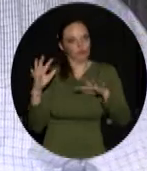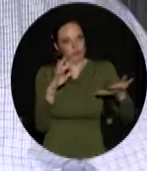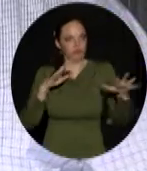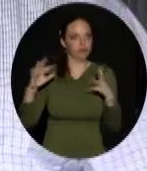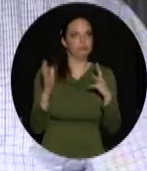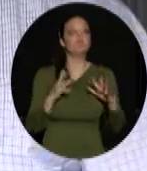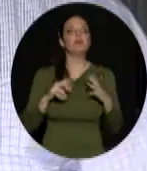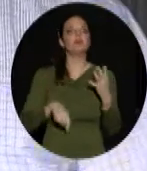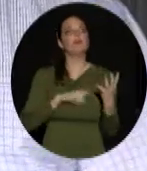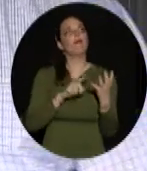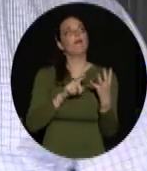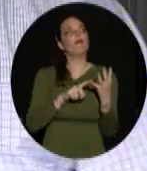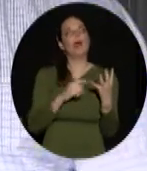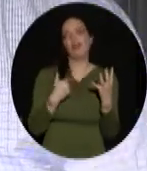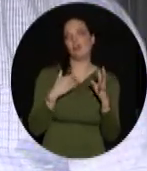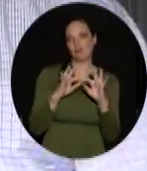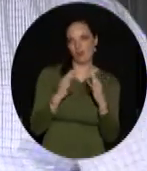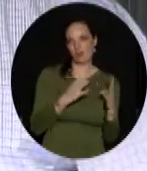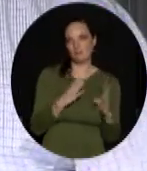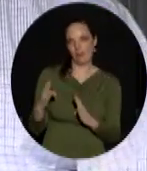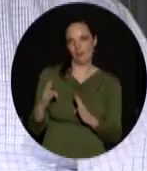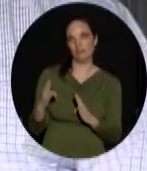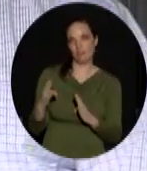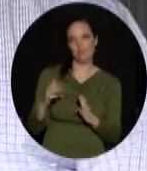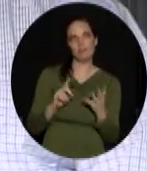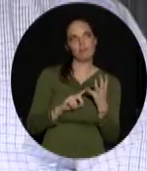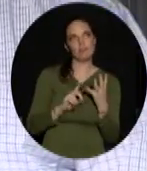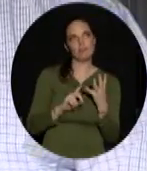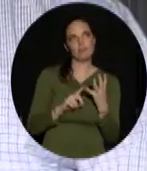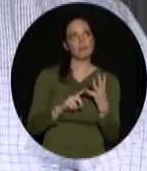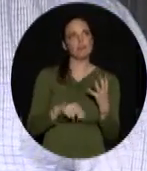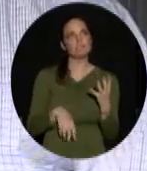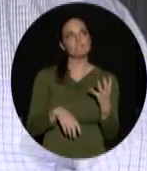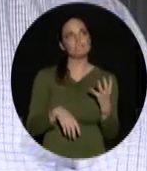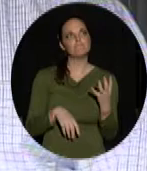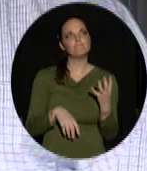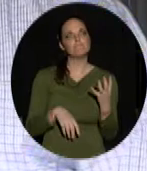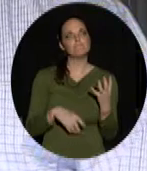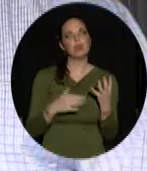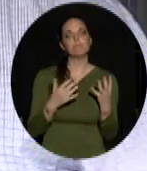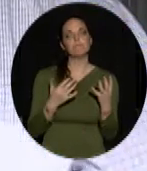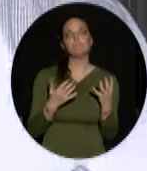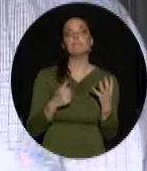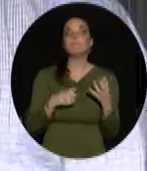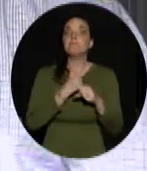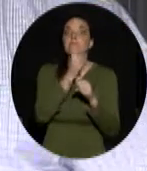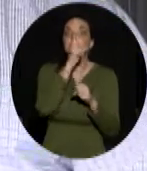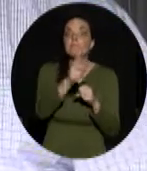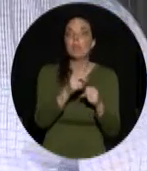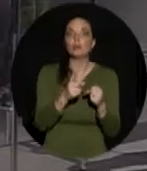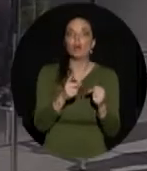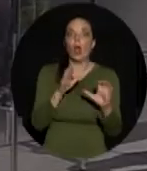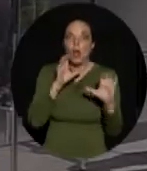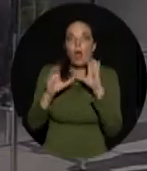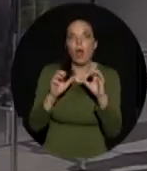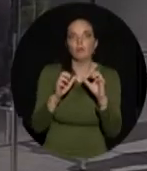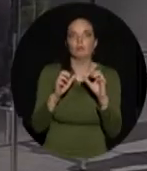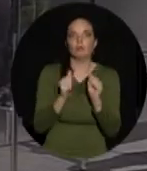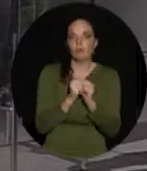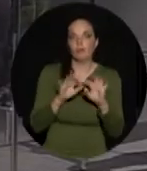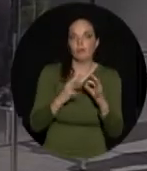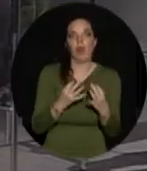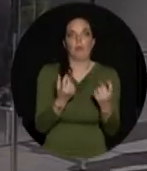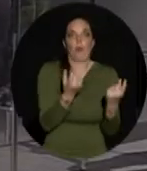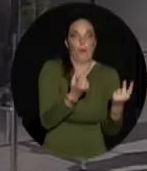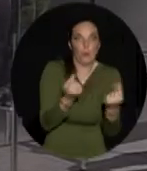Number 4, I would say having a family plan and making sure that you're communicating with your family what you need to